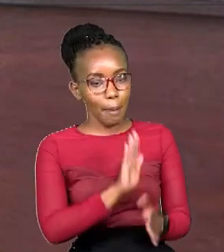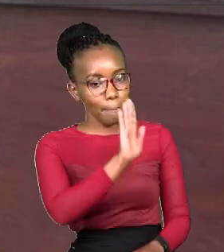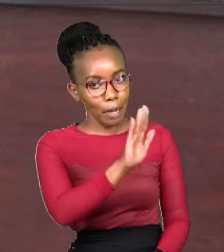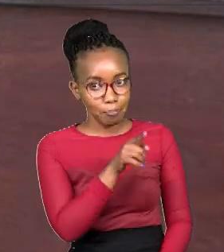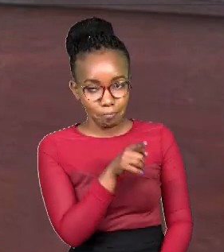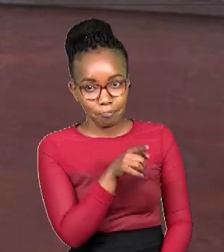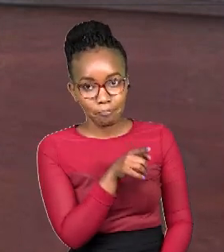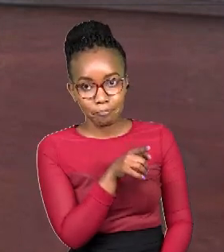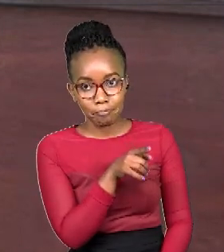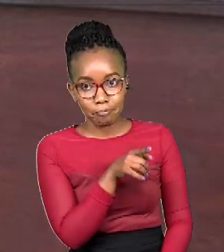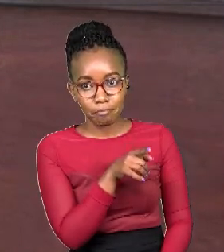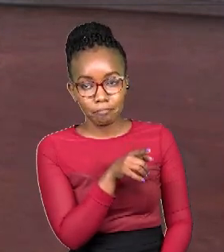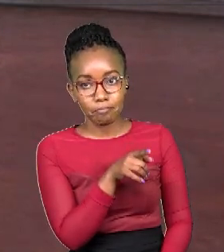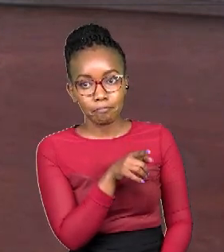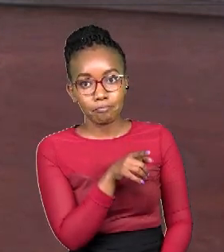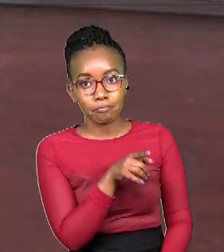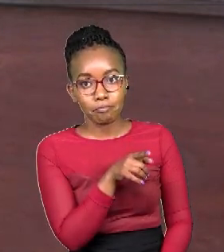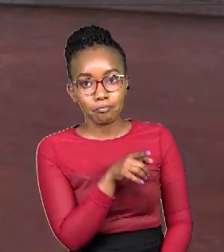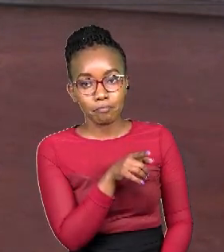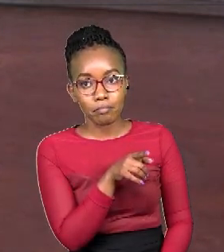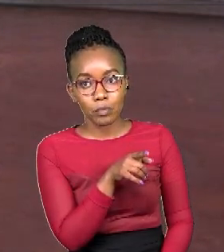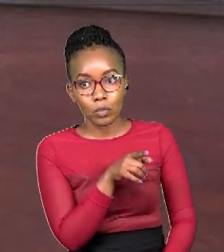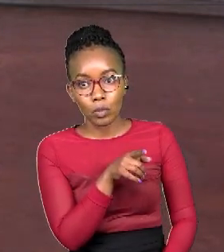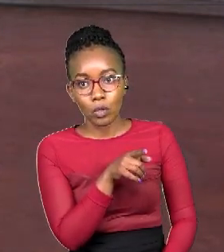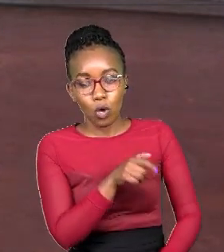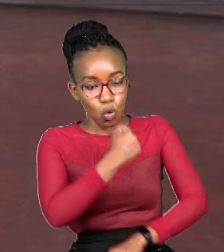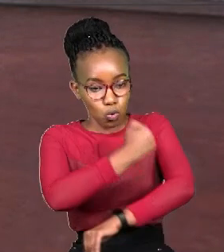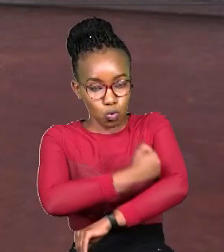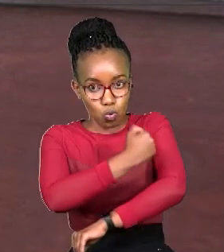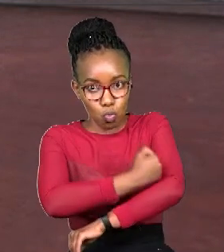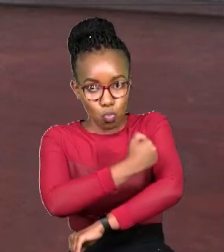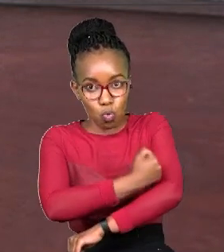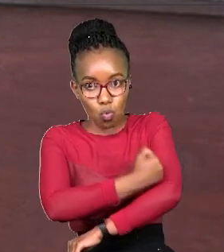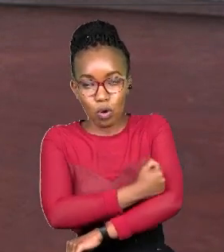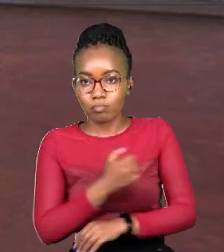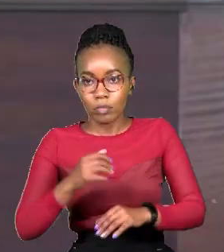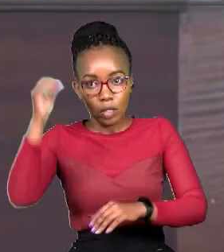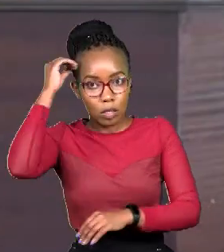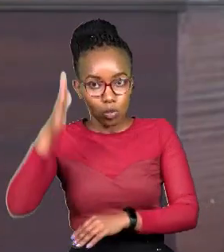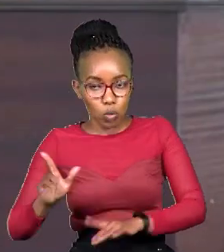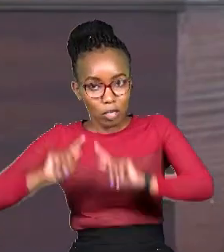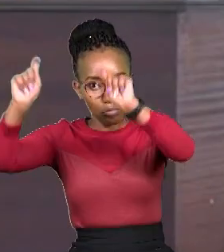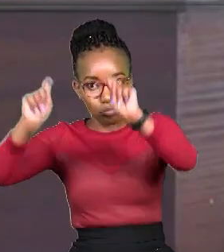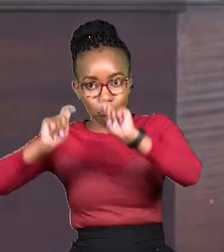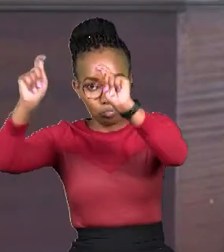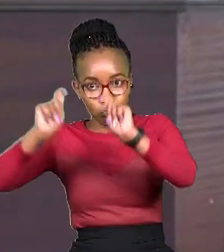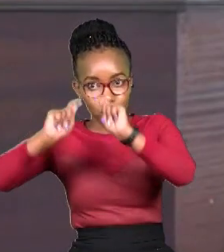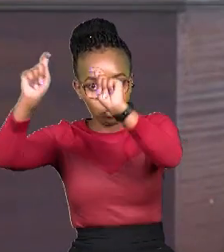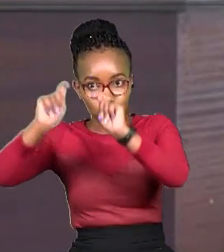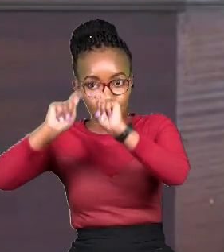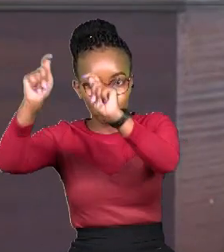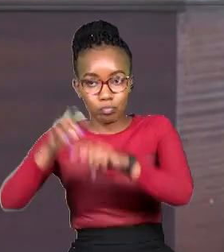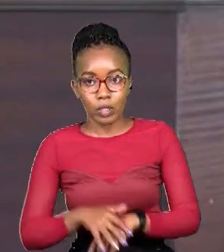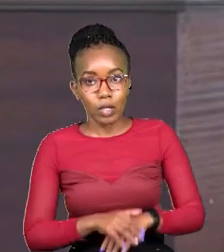kutamka, ikaweza kusababisha school unrest causing the students to riot resulting to damages of school property. The